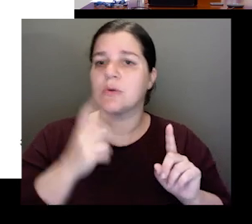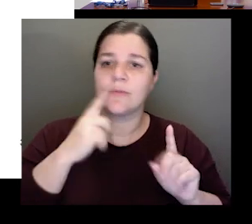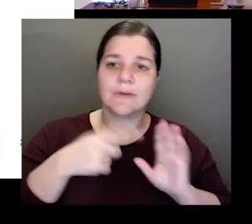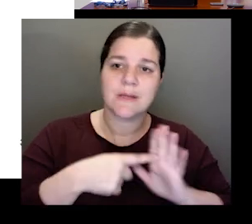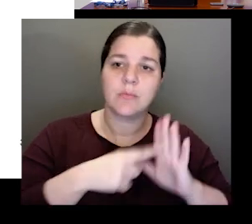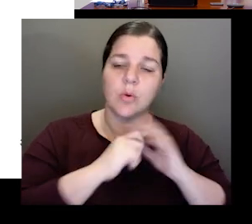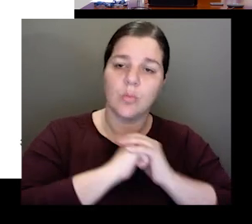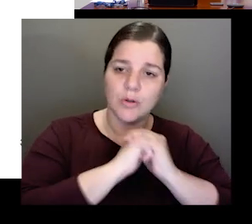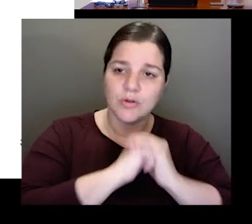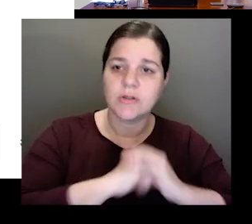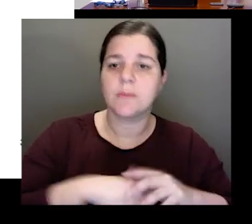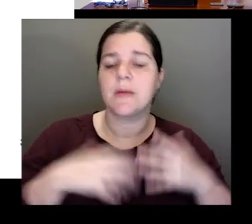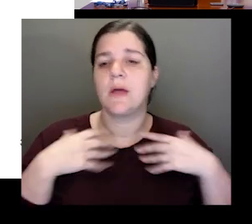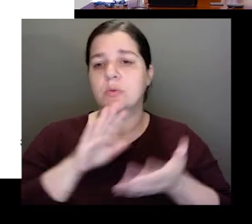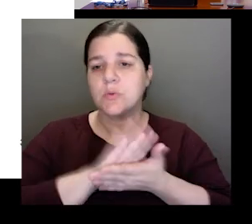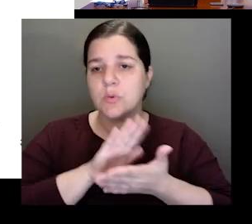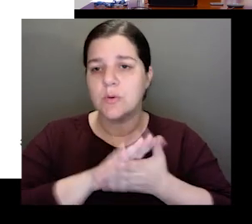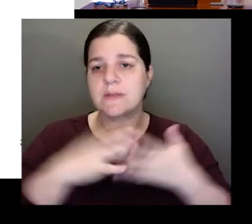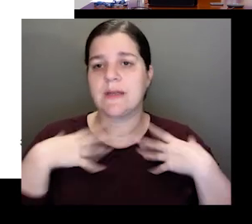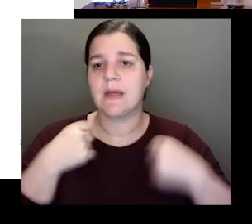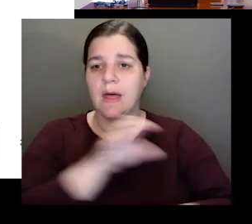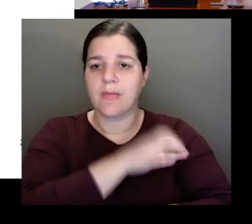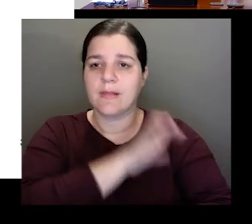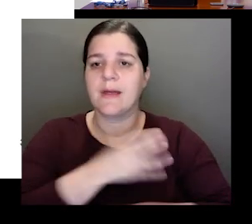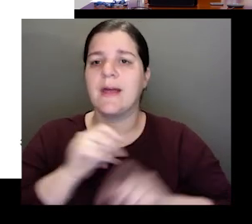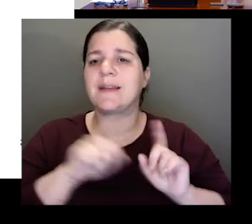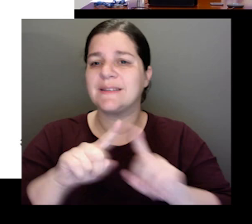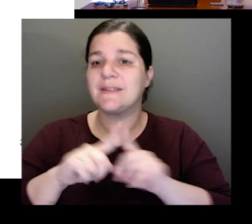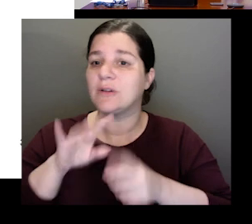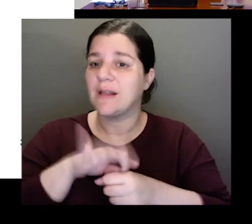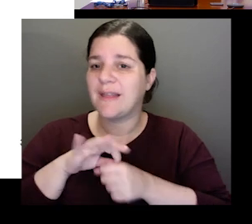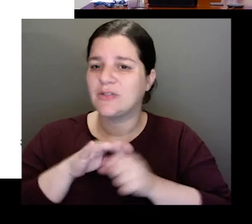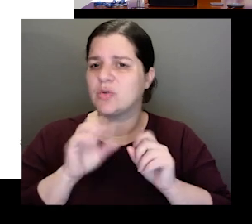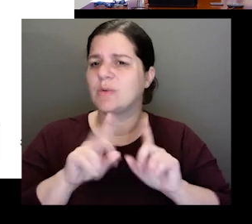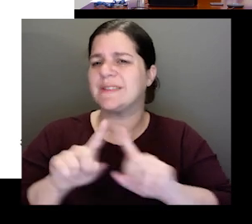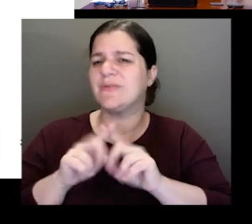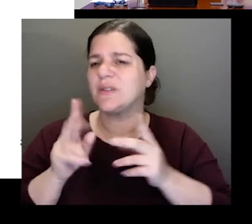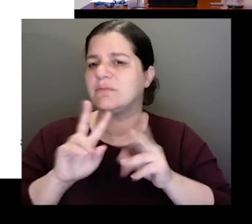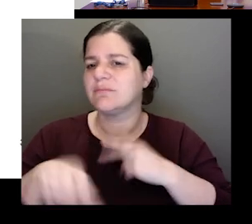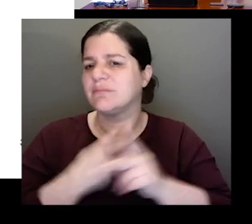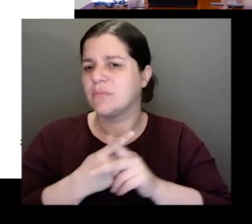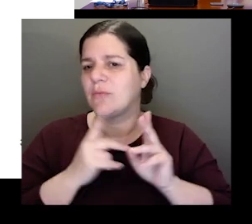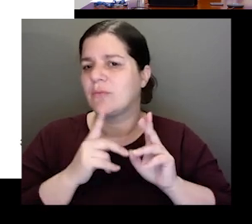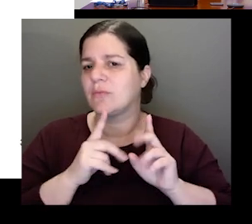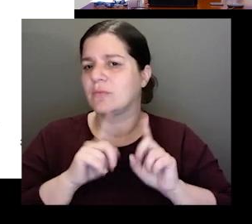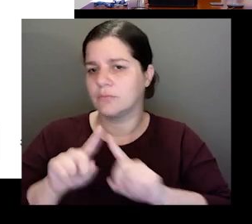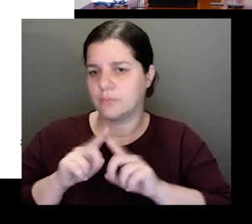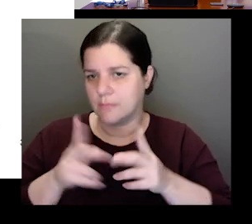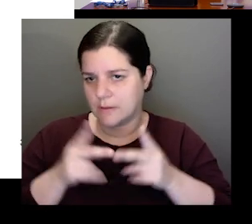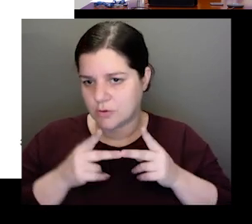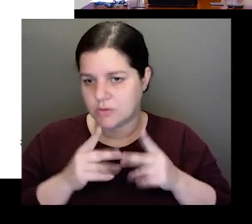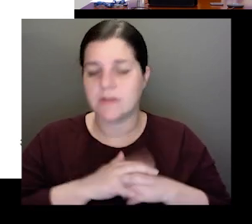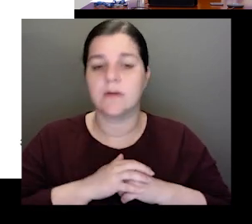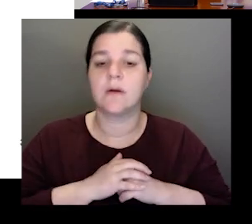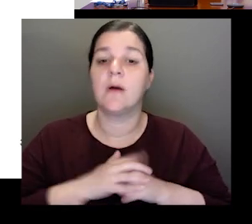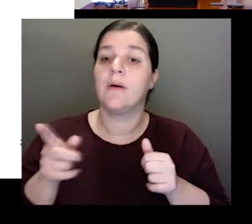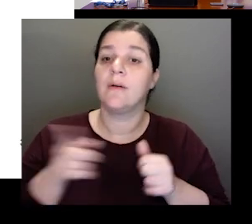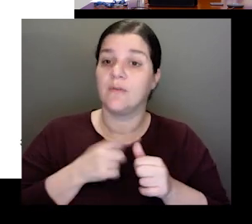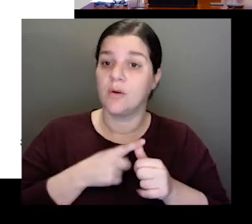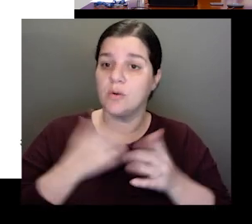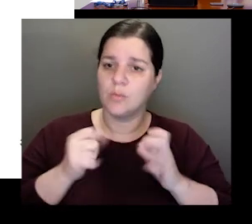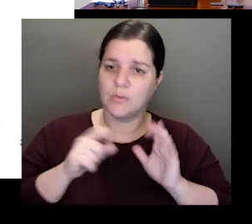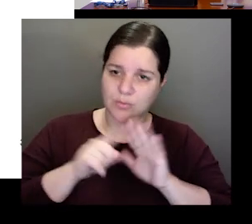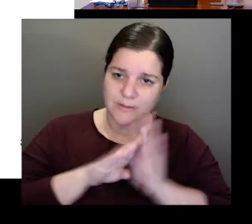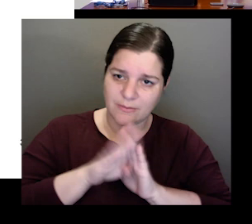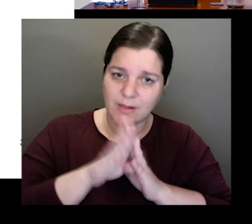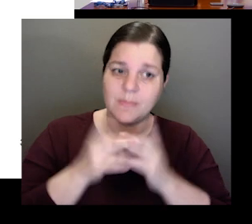schools, health clinics, and certain election-related locations. SAFE is a first step for facility managers at these locations to develop an